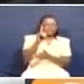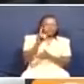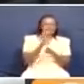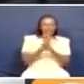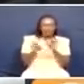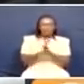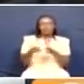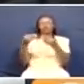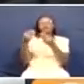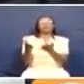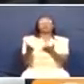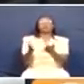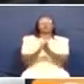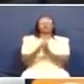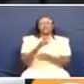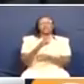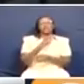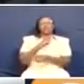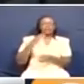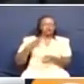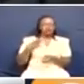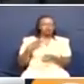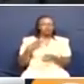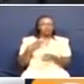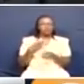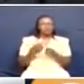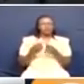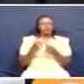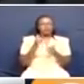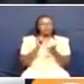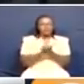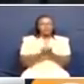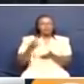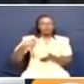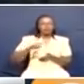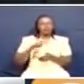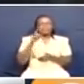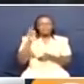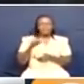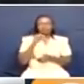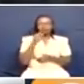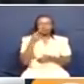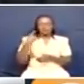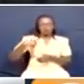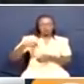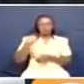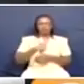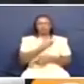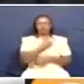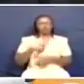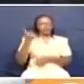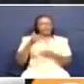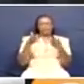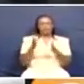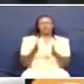upon counsel. My lords, we should not be faulted at any way. My lords, I